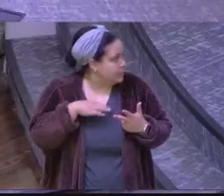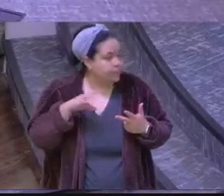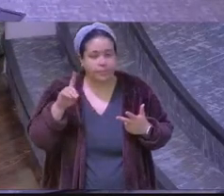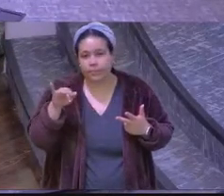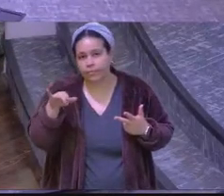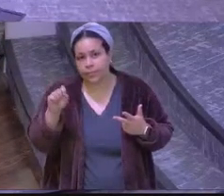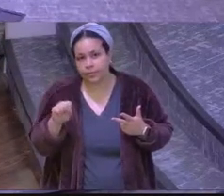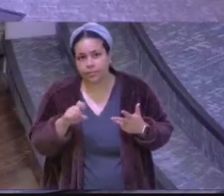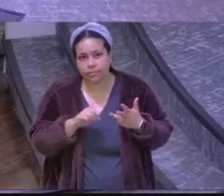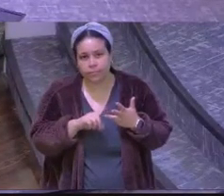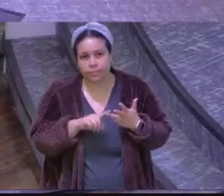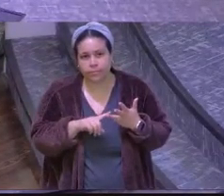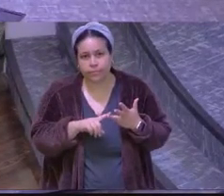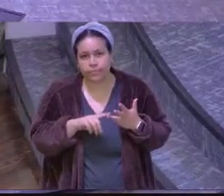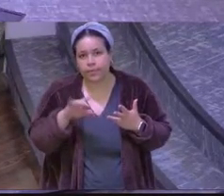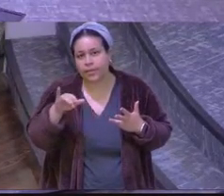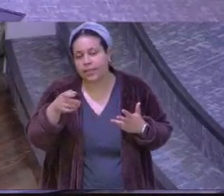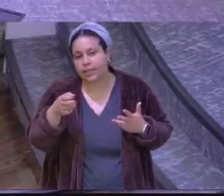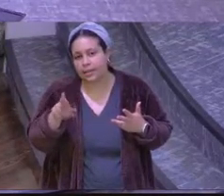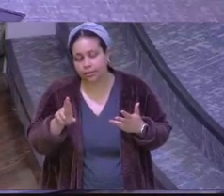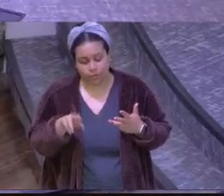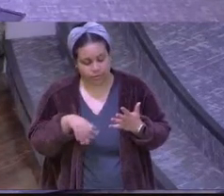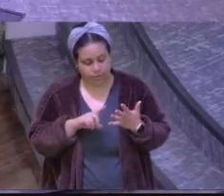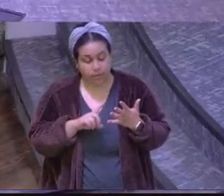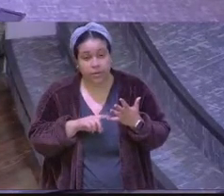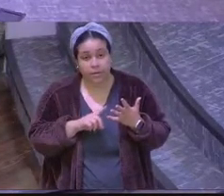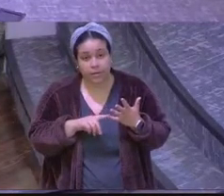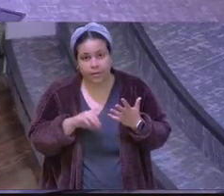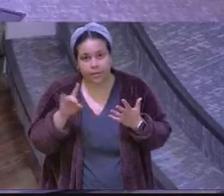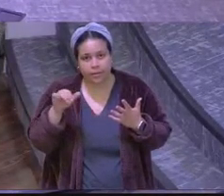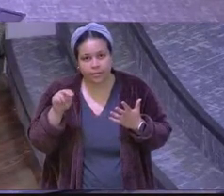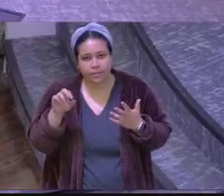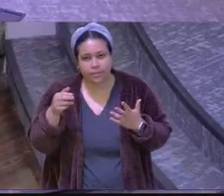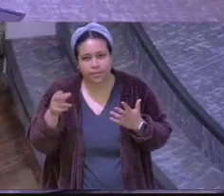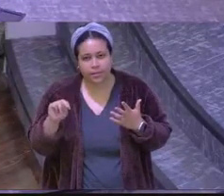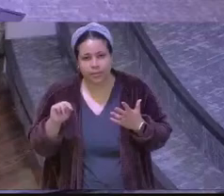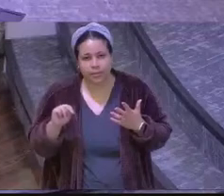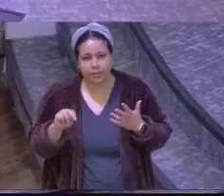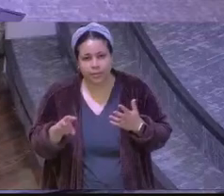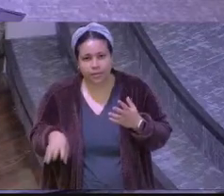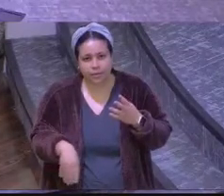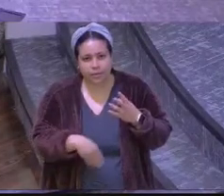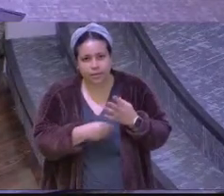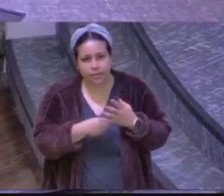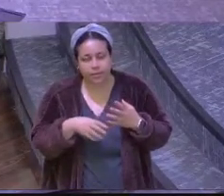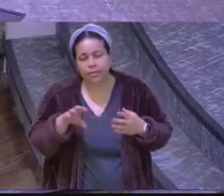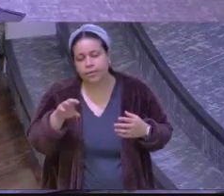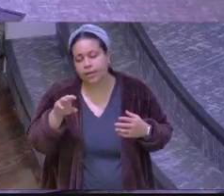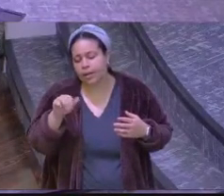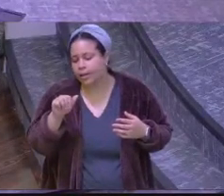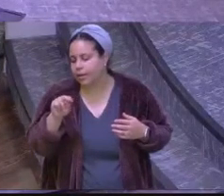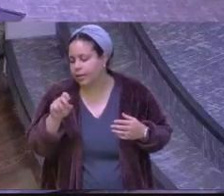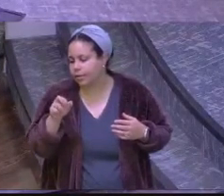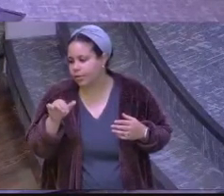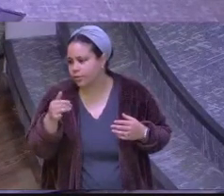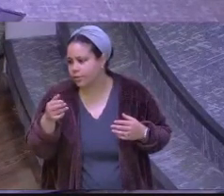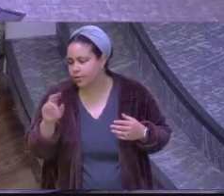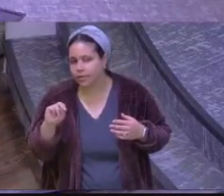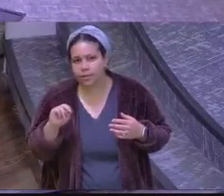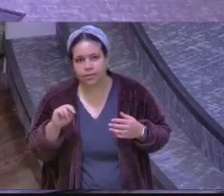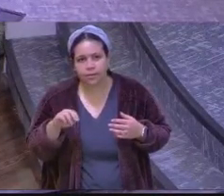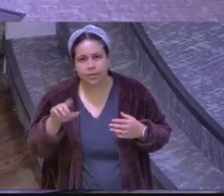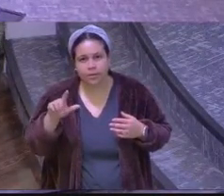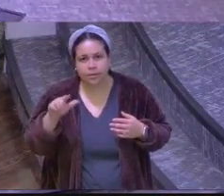Here. Dr. Patricia Yeager. Here. Mr. Tim Denson. Here. Dr. Mombi Anderson. Here. Dr.